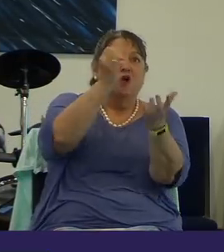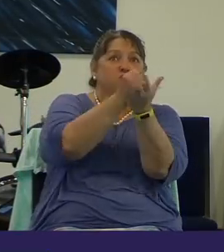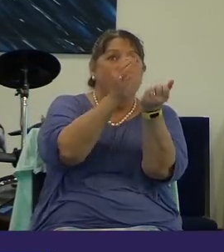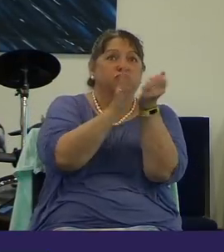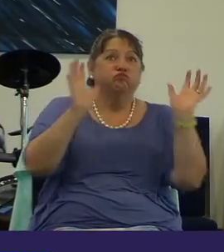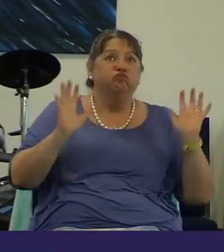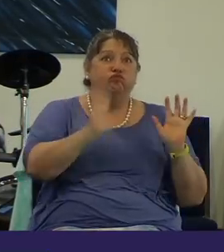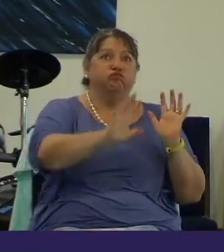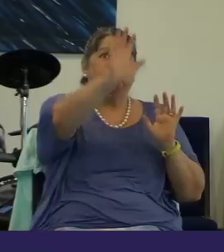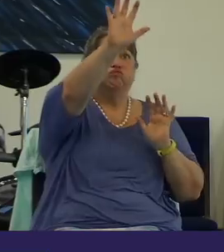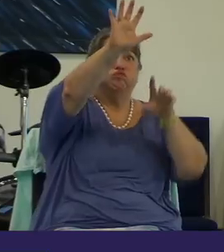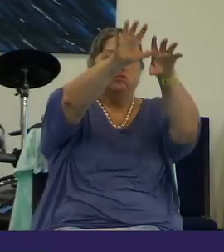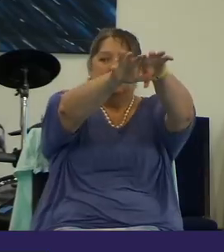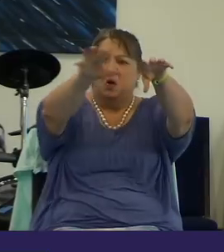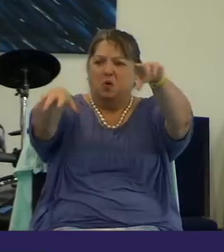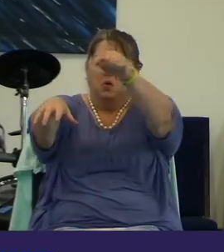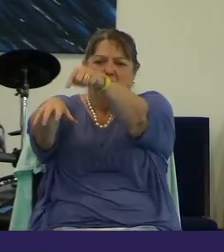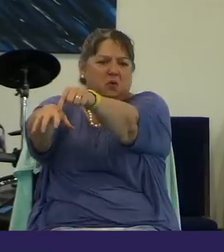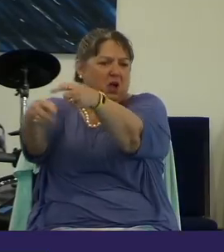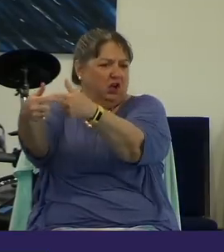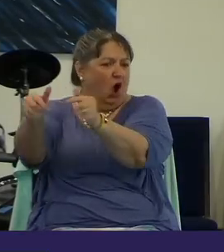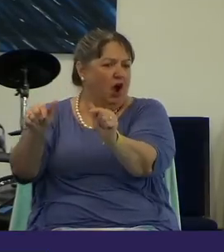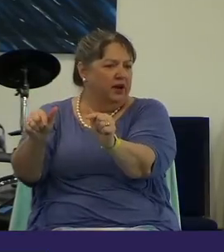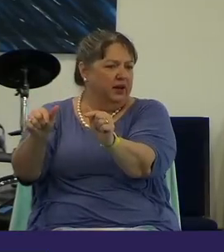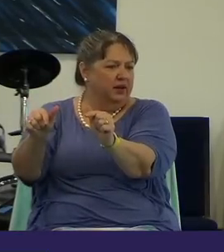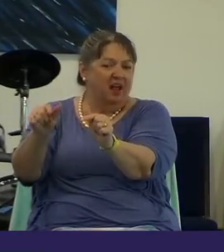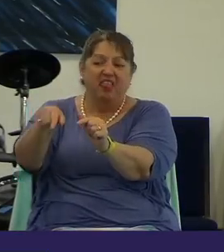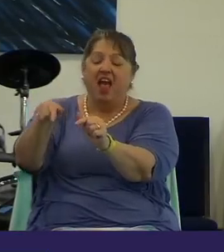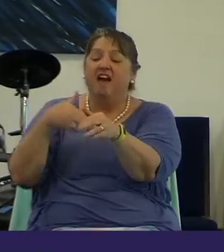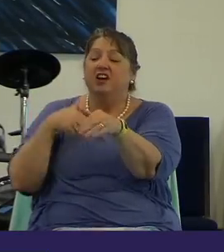ever laid. Notice next up on the screen,